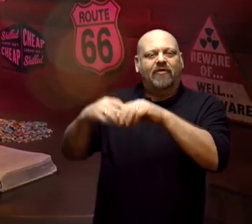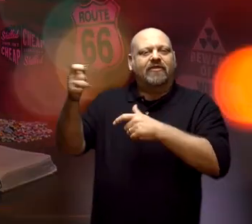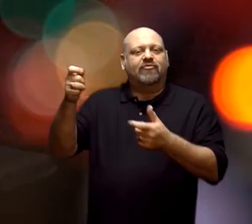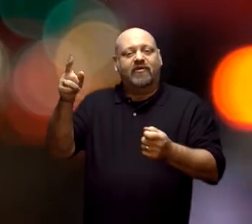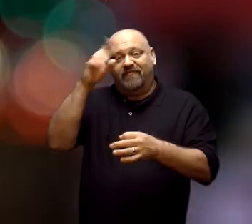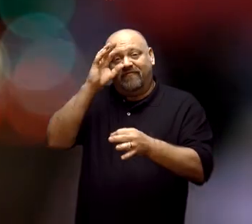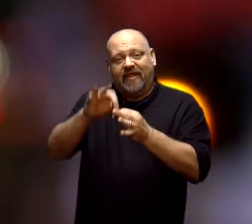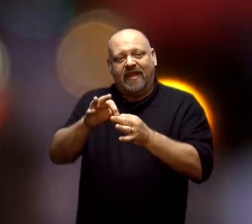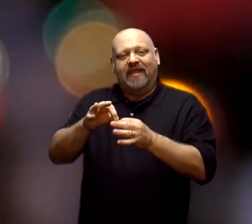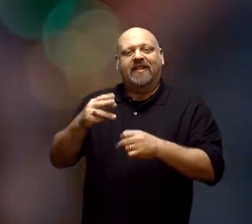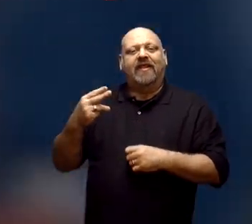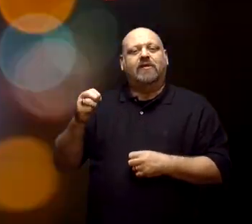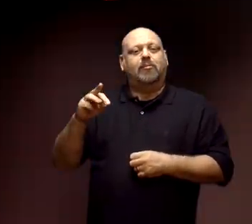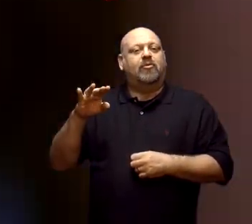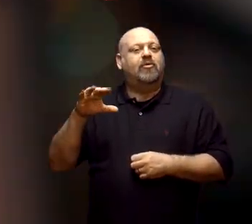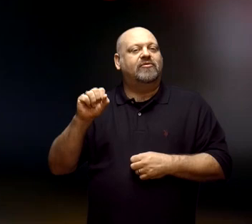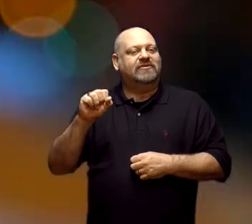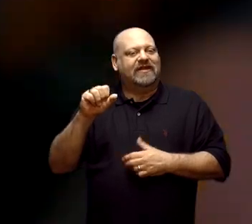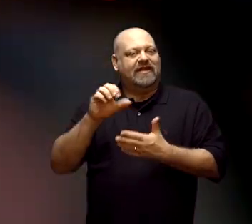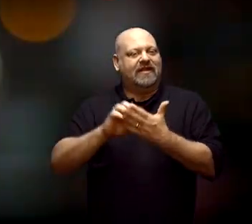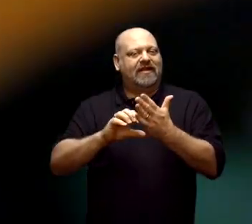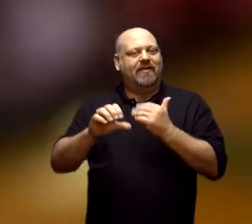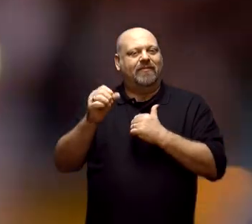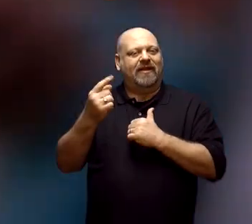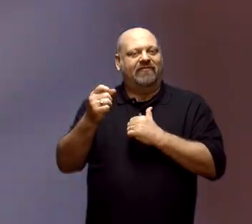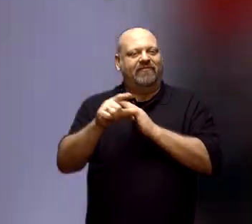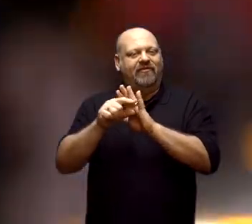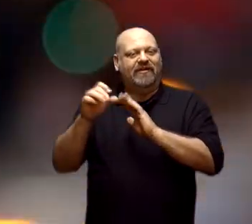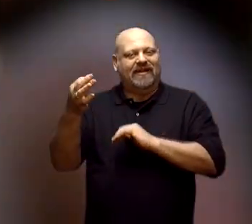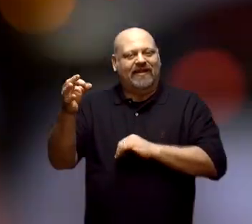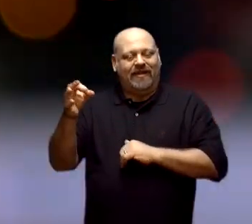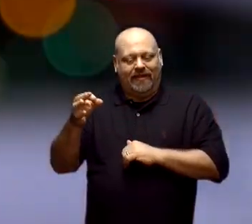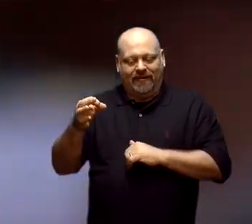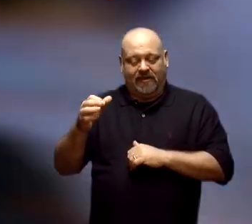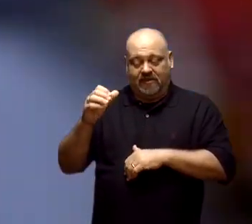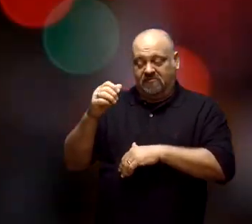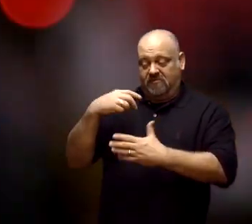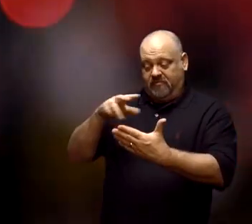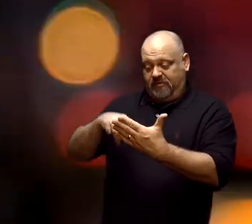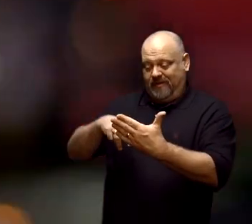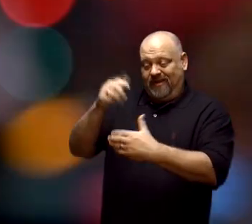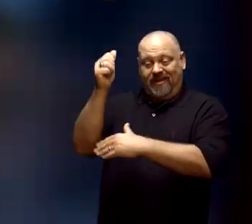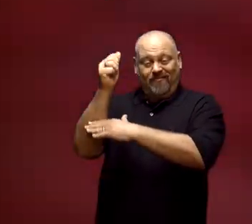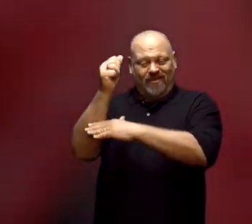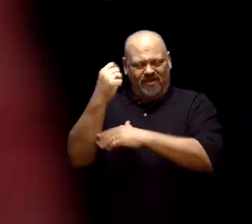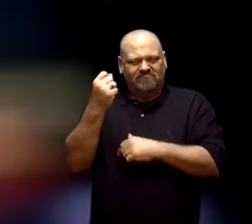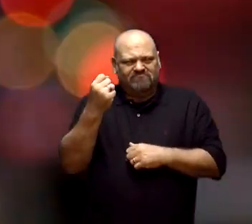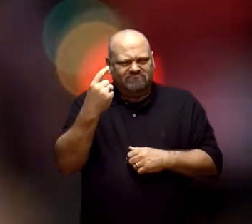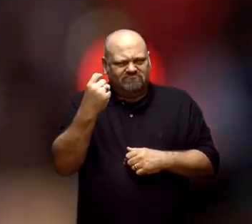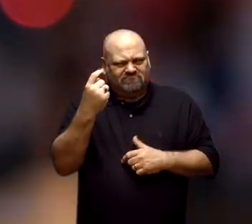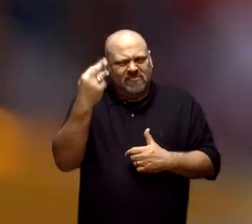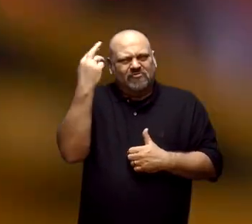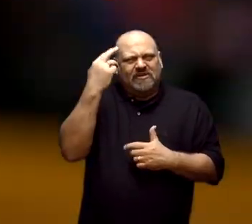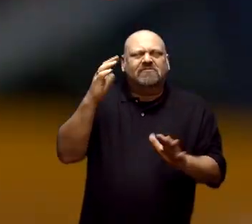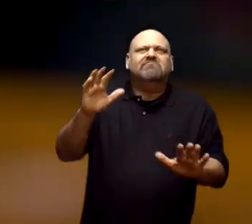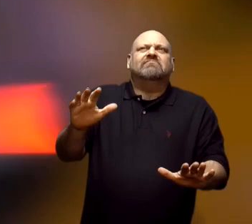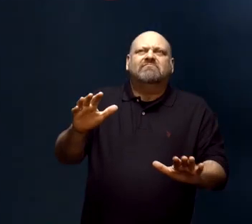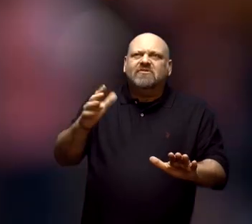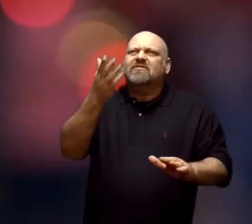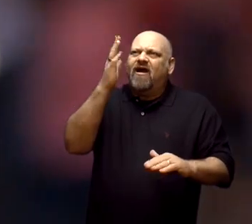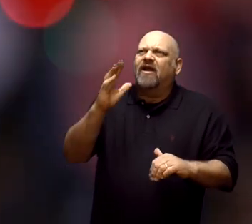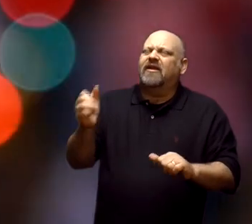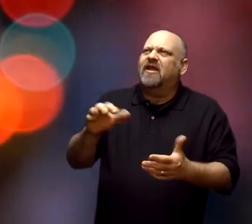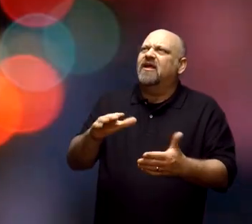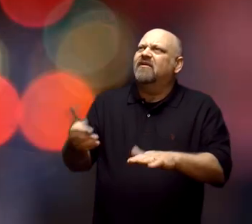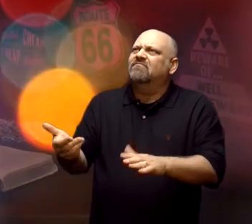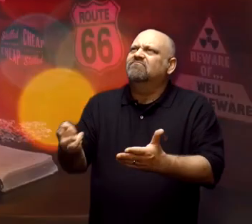read, Abraham reasoned that God could even raise the dead, and so in a manner of speaking, he did receive Isaac